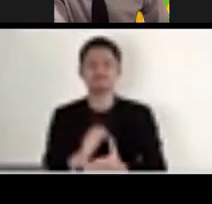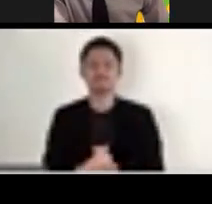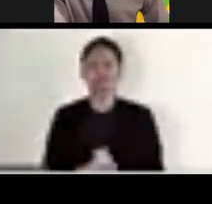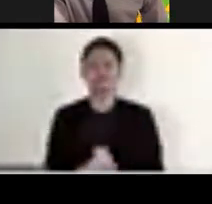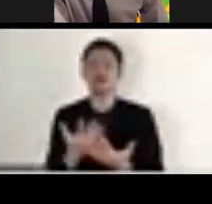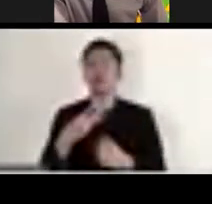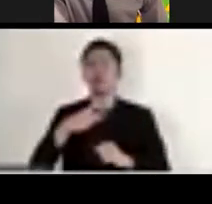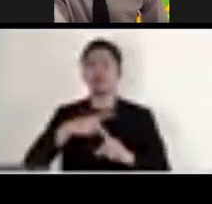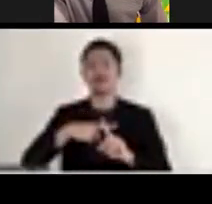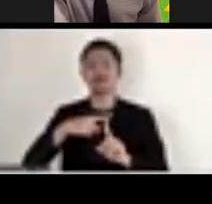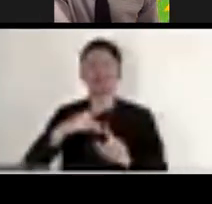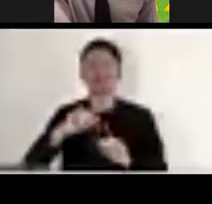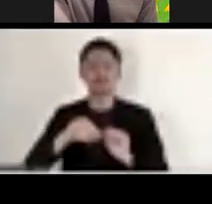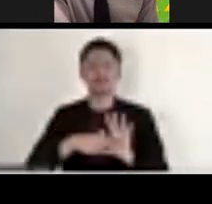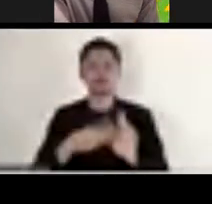world with